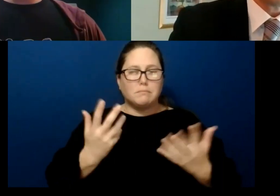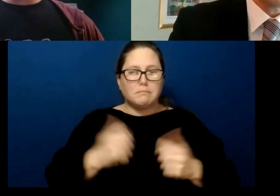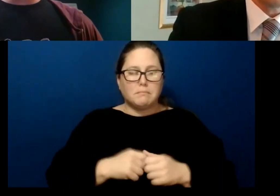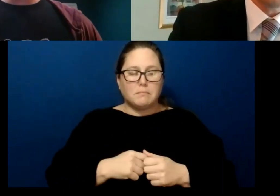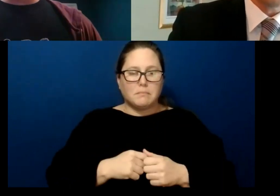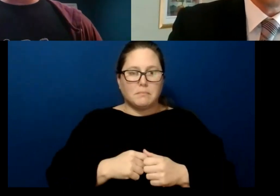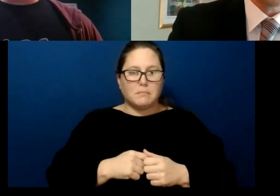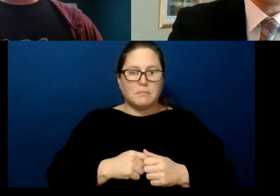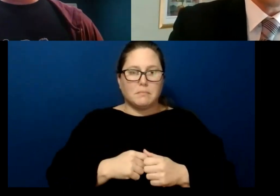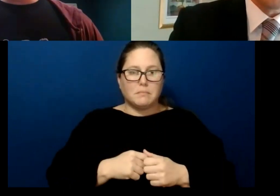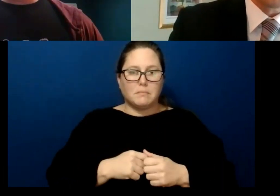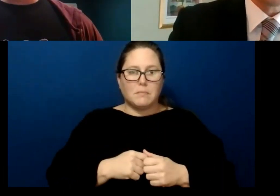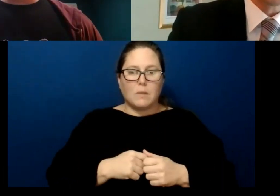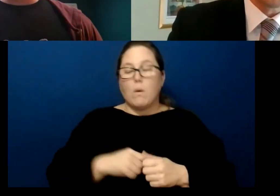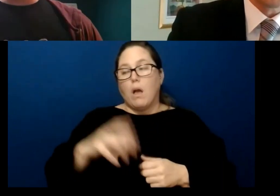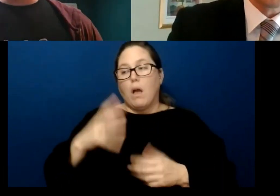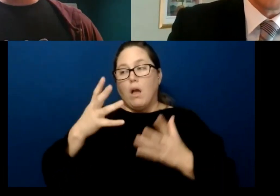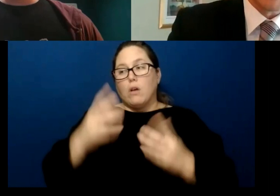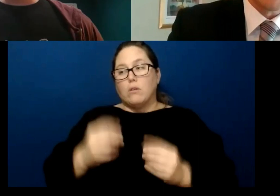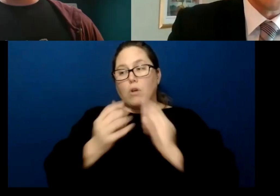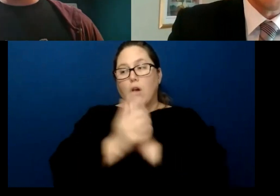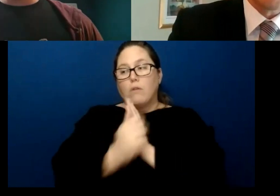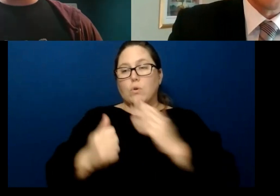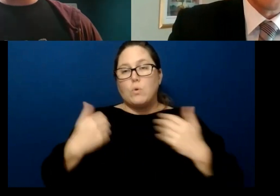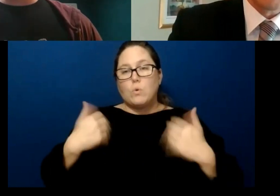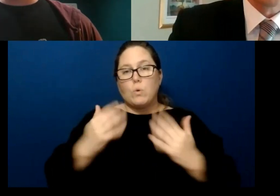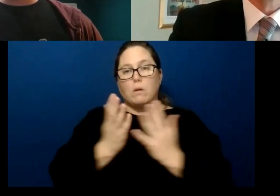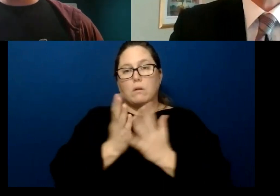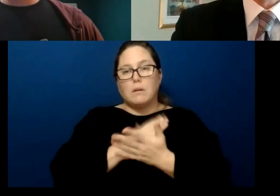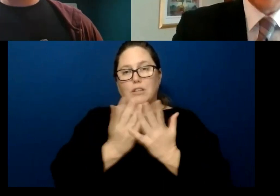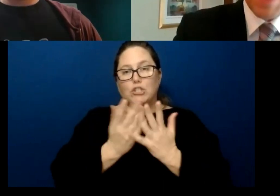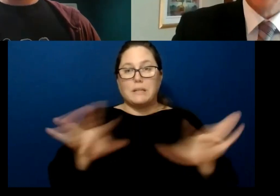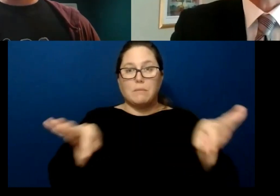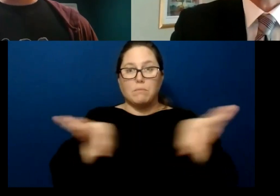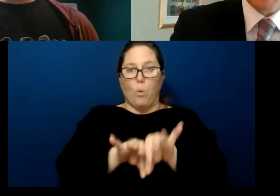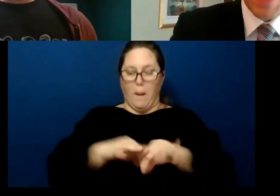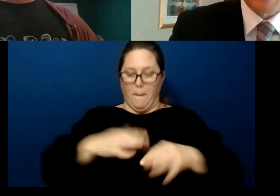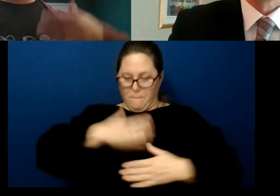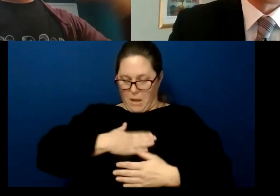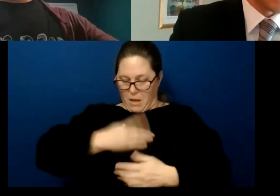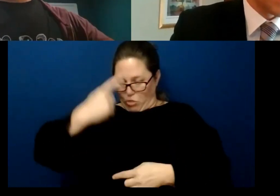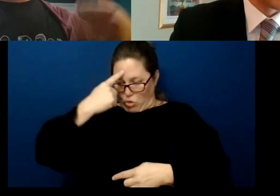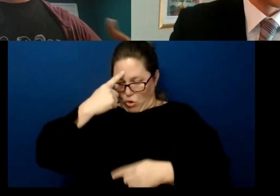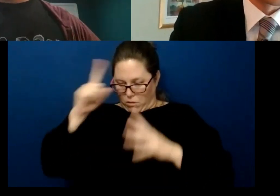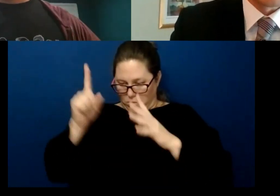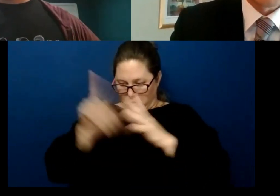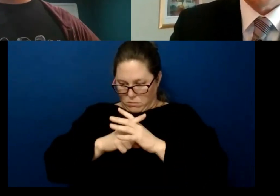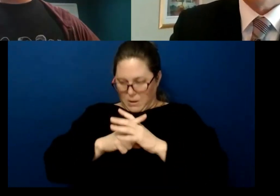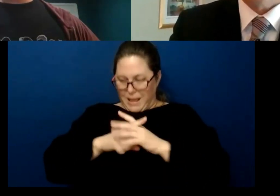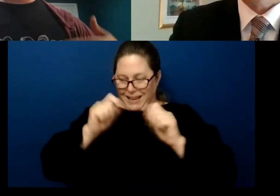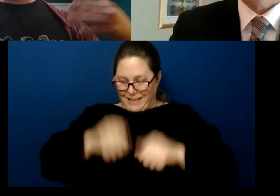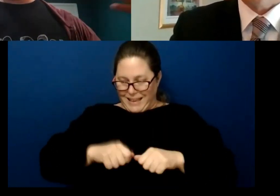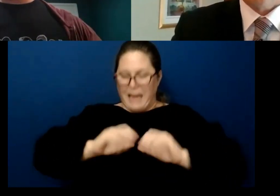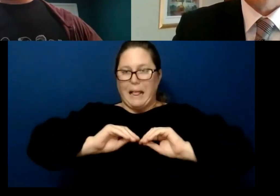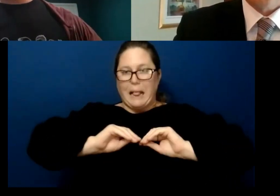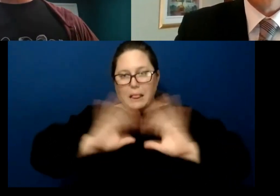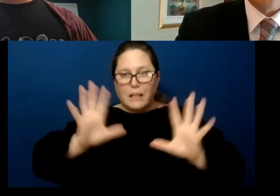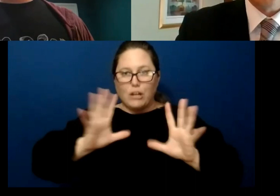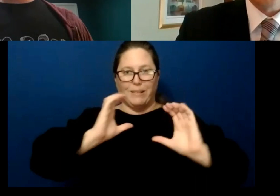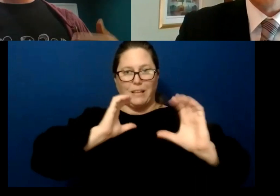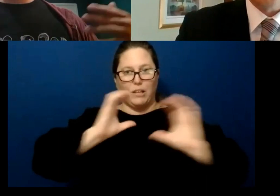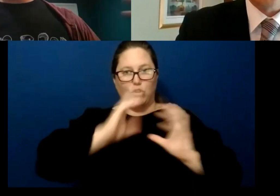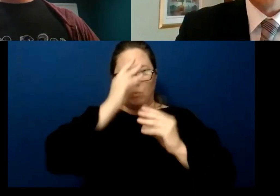it kind of runs the gamut. The first one is just being able to clearly communicate my thoughts, either spoken or written. So I do a lot of